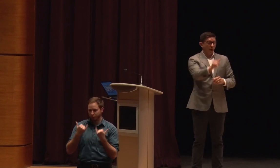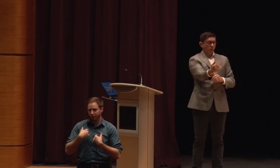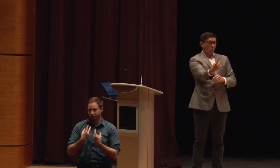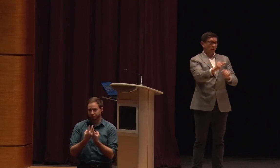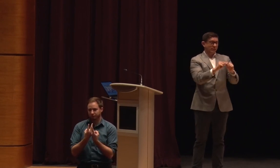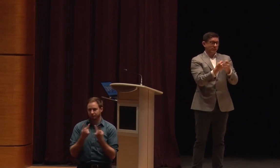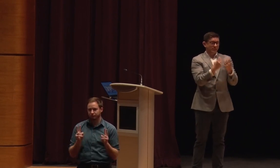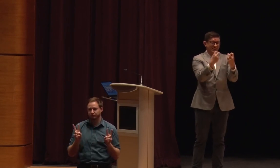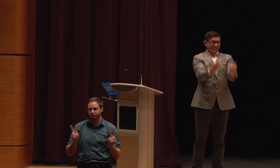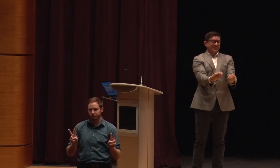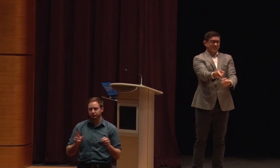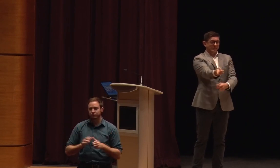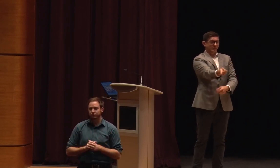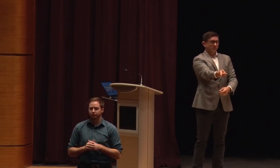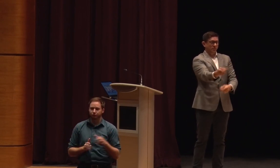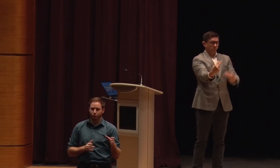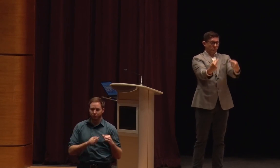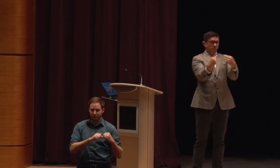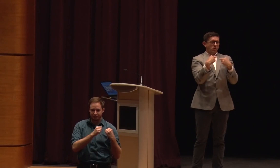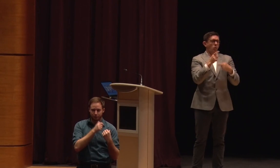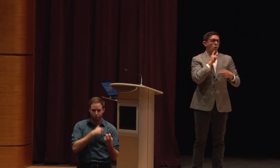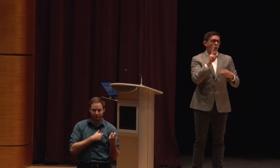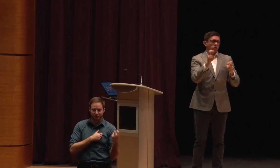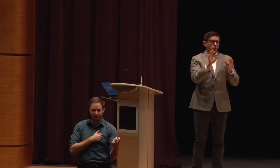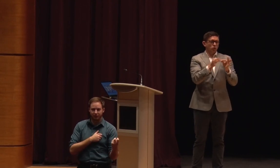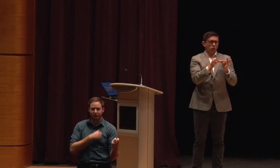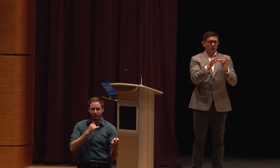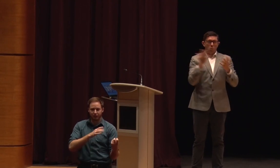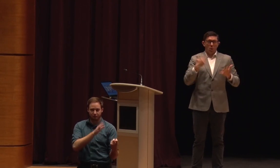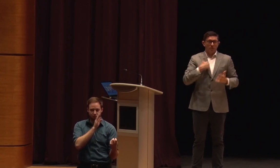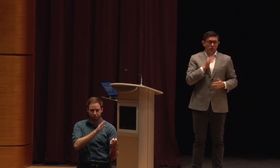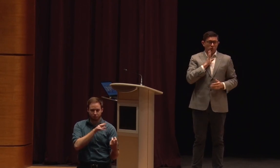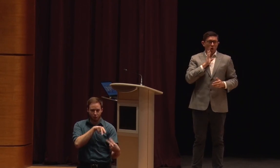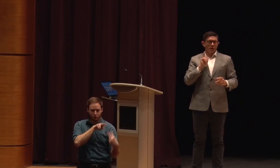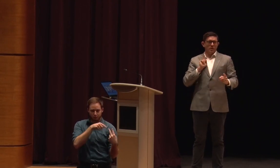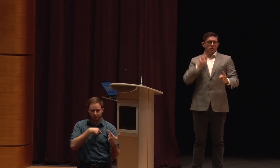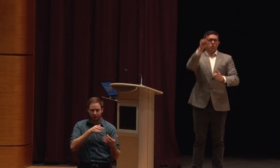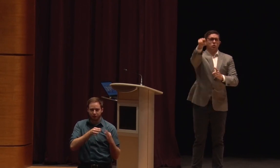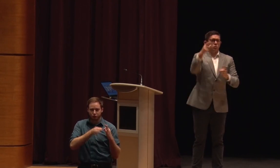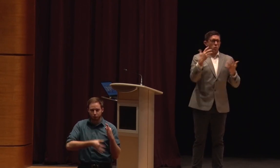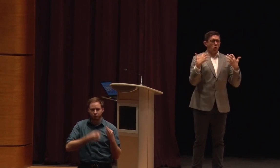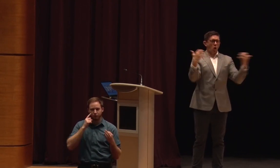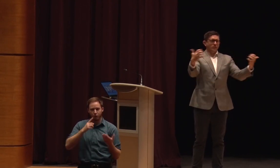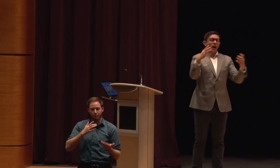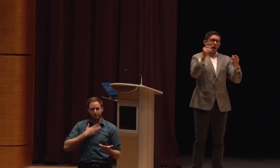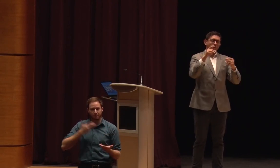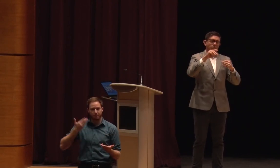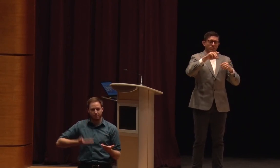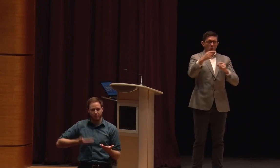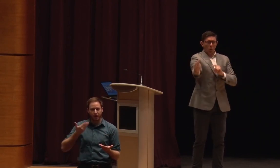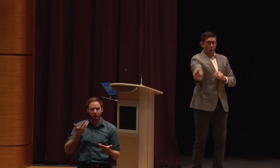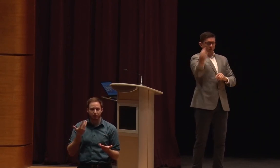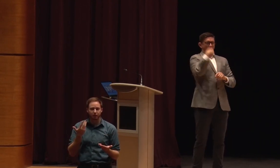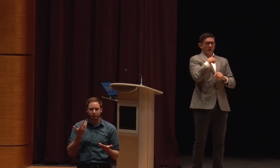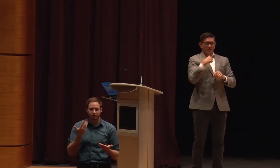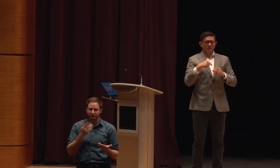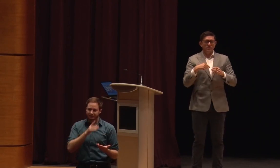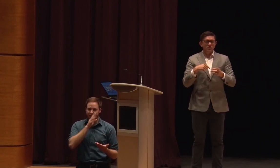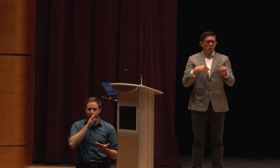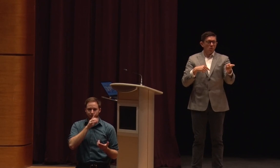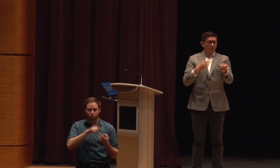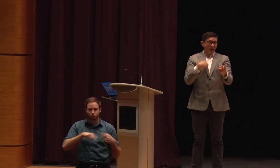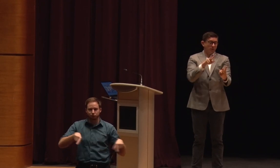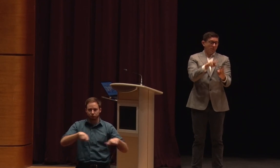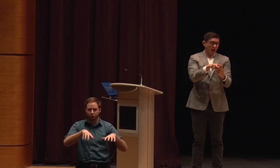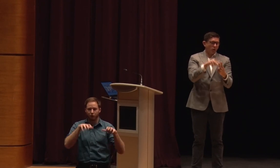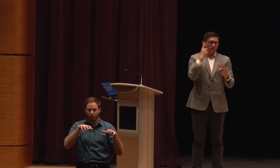now. The one team who is sitting here directly in front of me looking at me are the interpreters that are interpreting what I'm saying to the